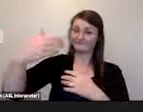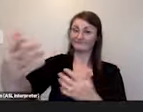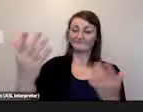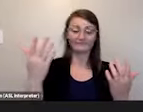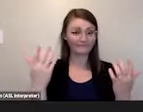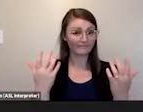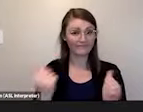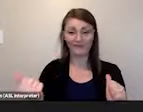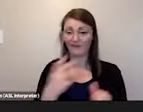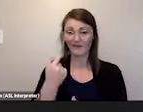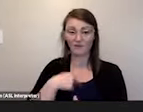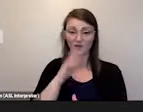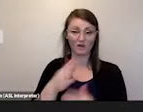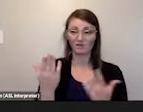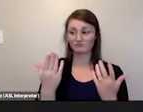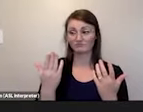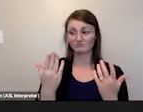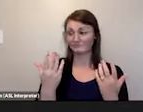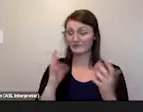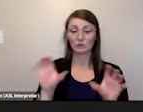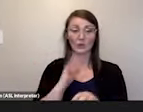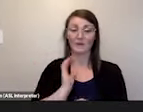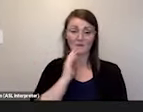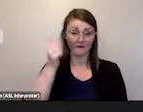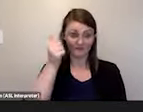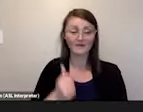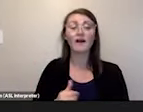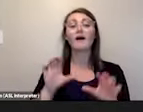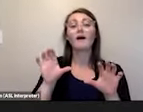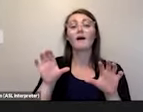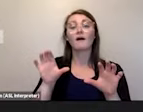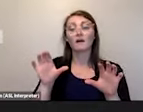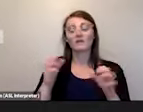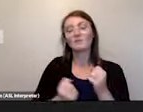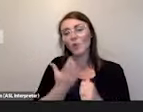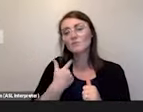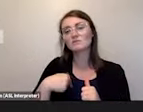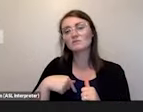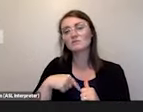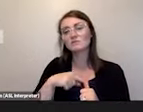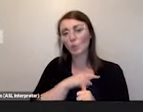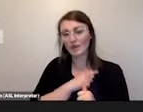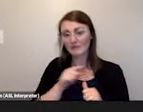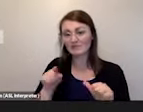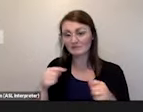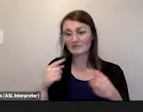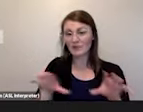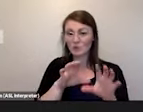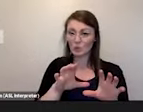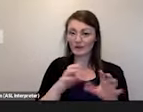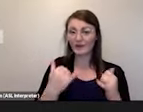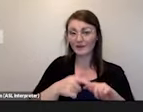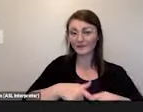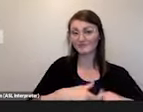go with it. So a lot of the museum work we've been doing has been at least temporarily put on hold because